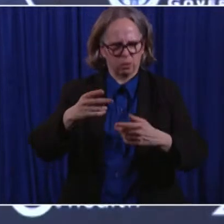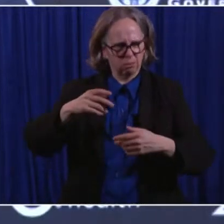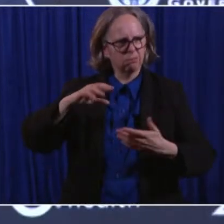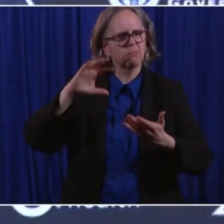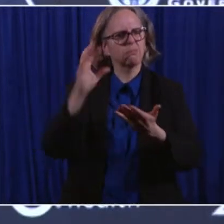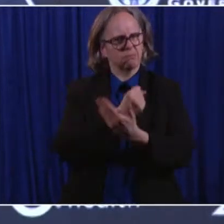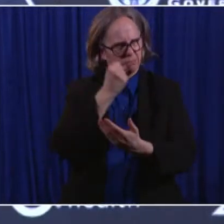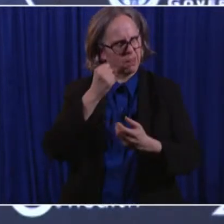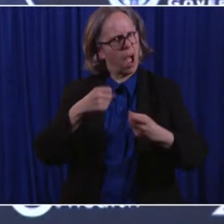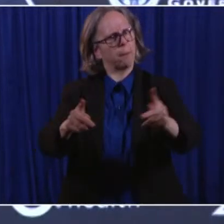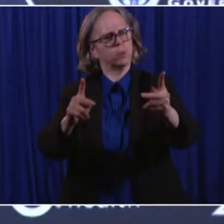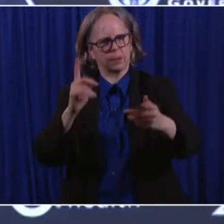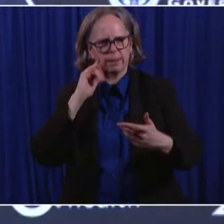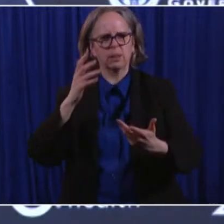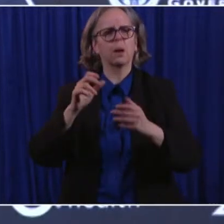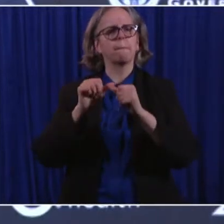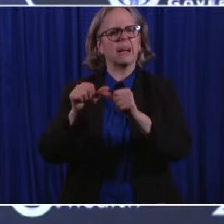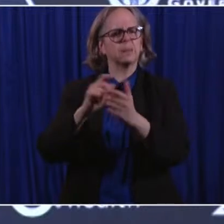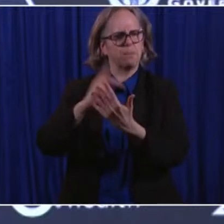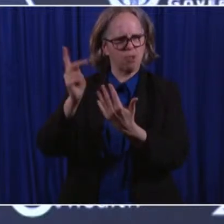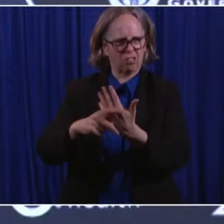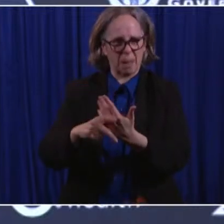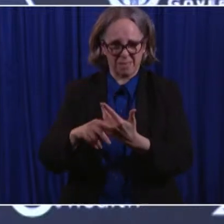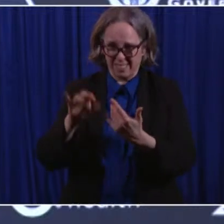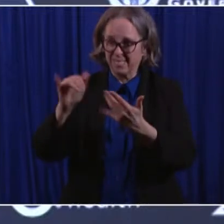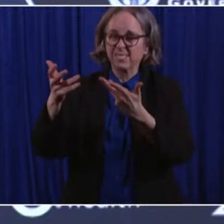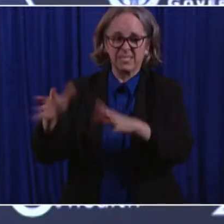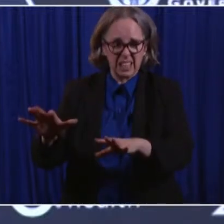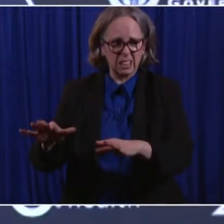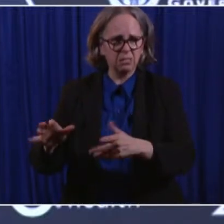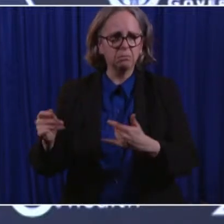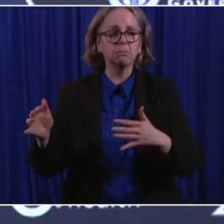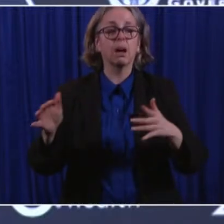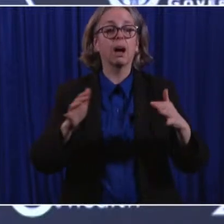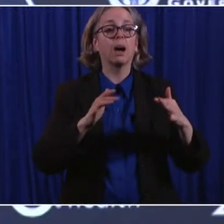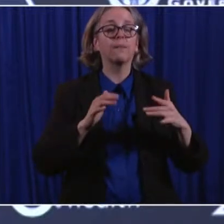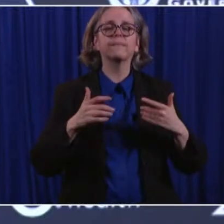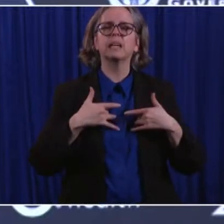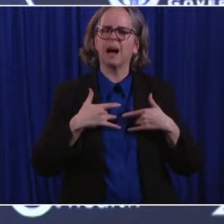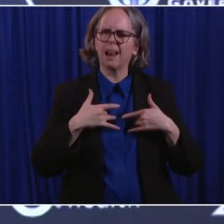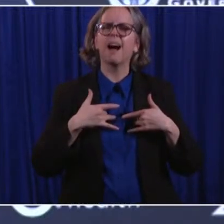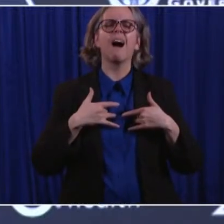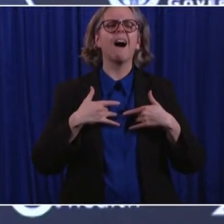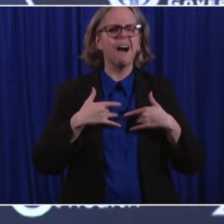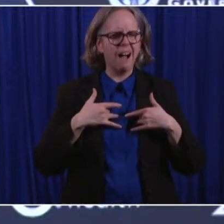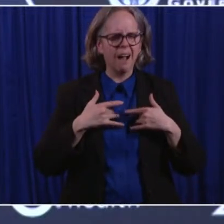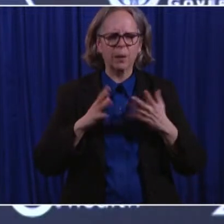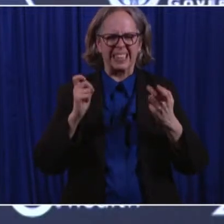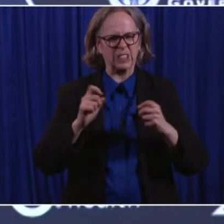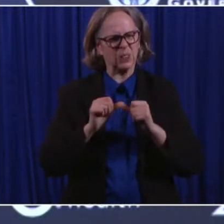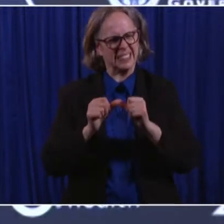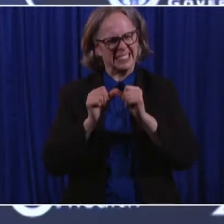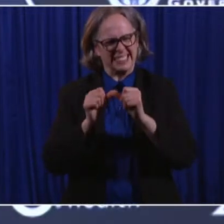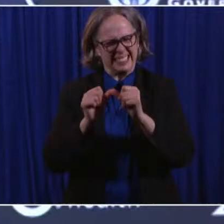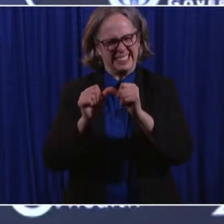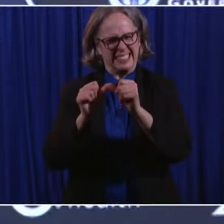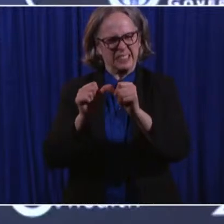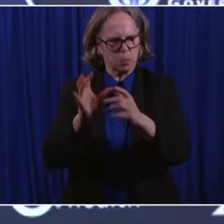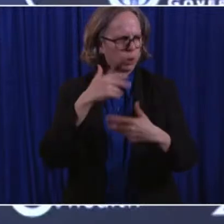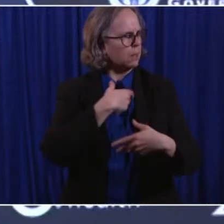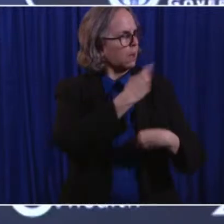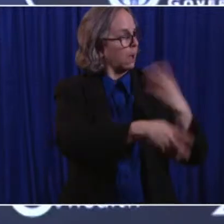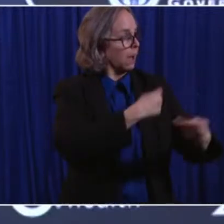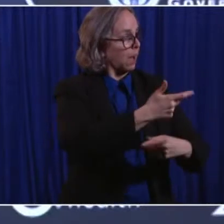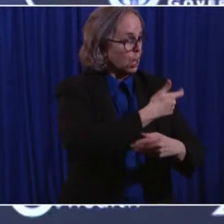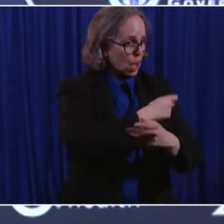done, then it was very incumbent upon us, we felt, to continue to get vaccines into those nursing homes.